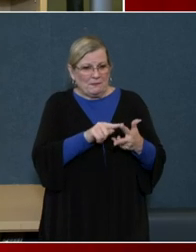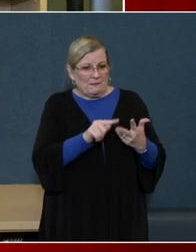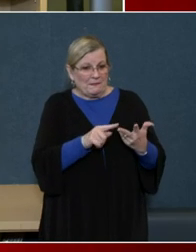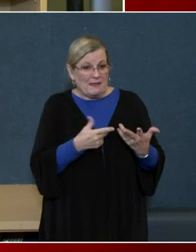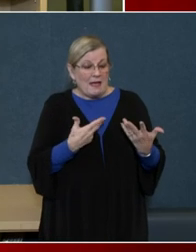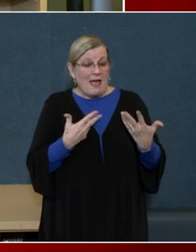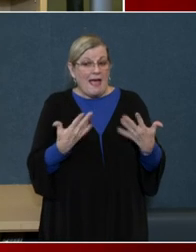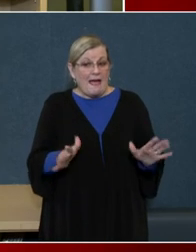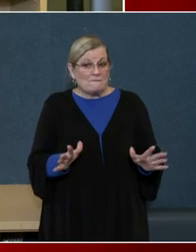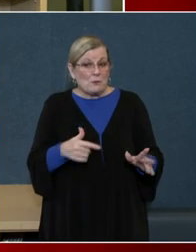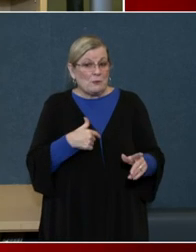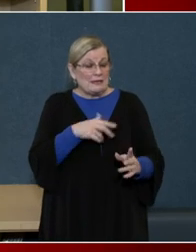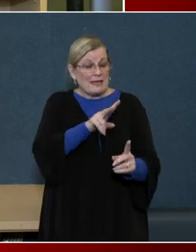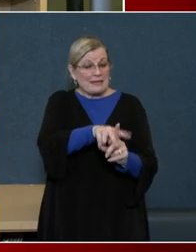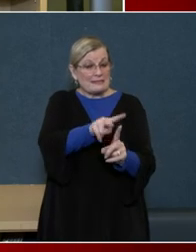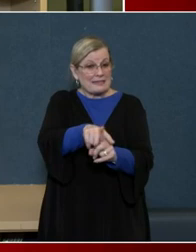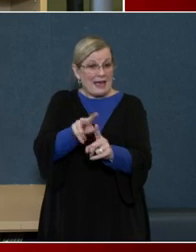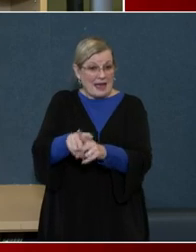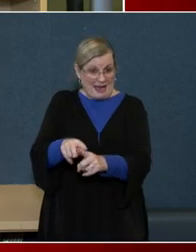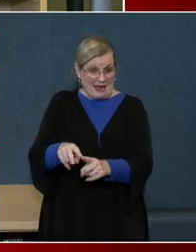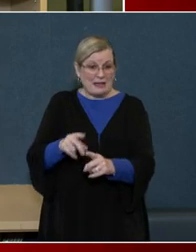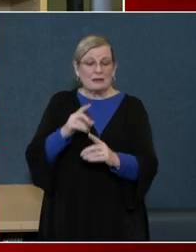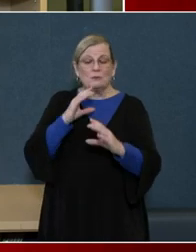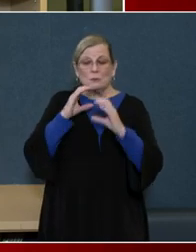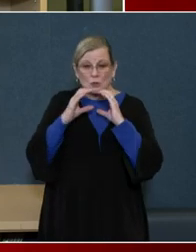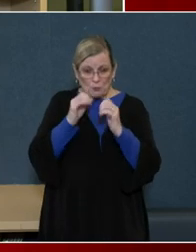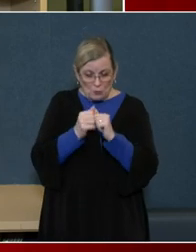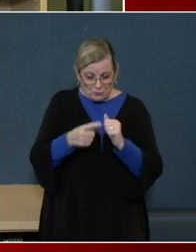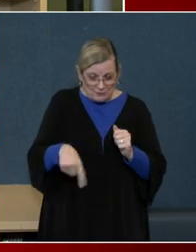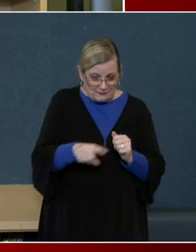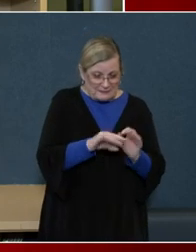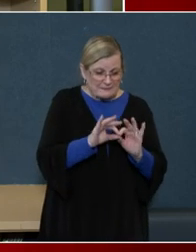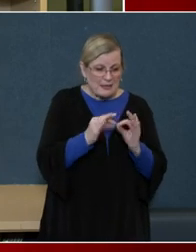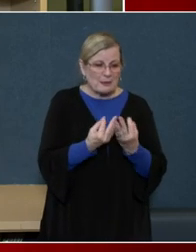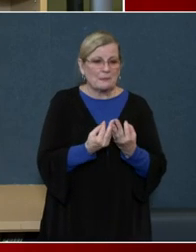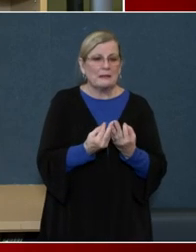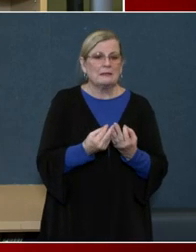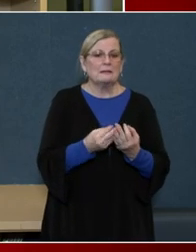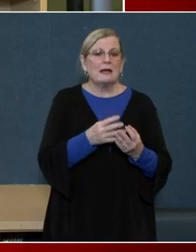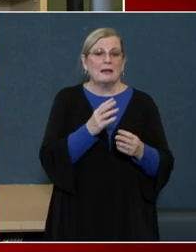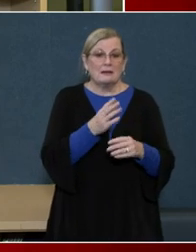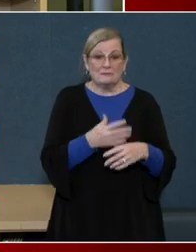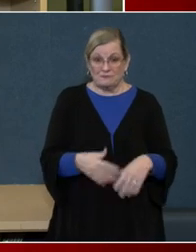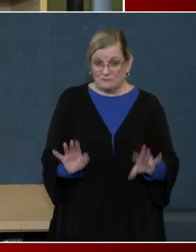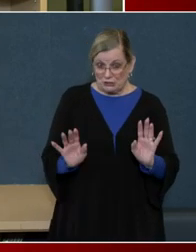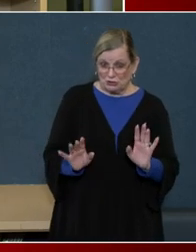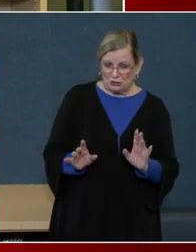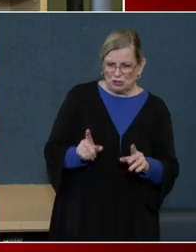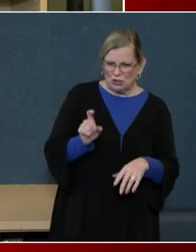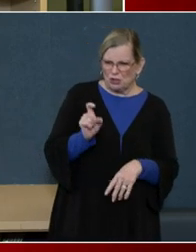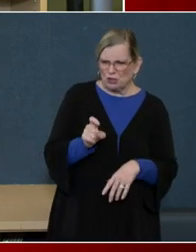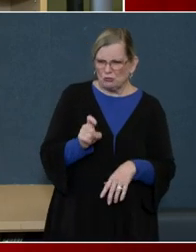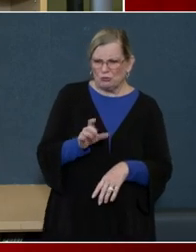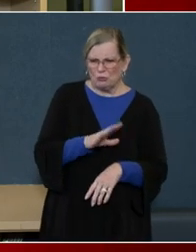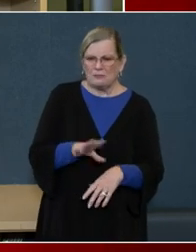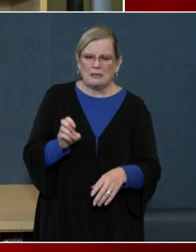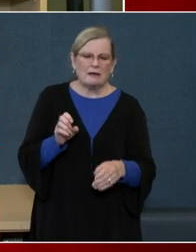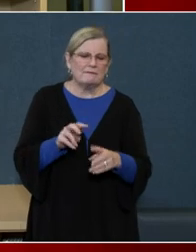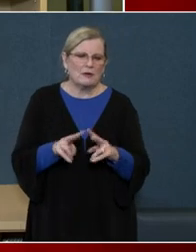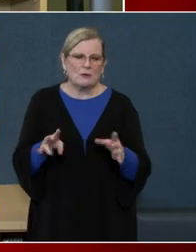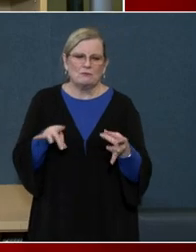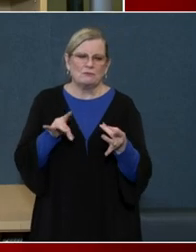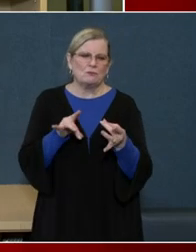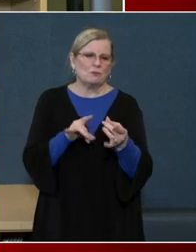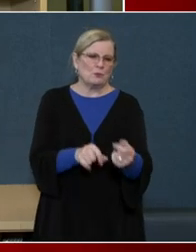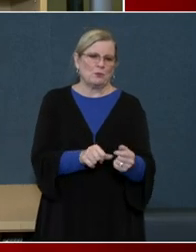will communicate to families when that process is complete. It will be rather fluid because we will reach out to families